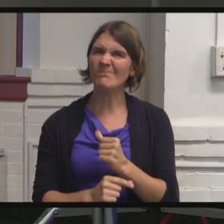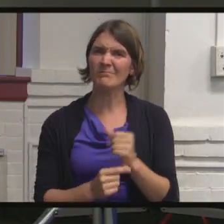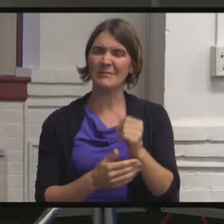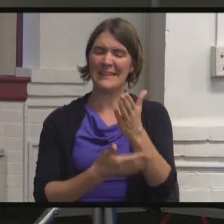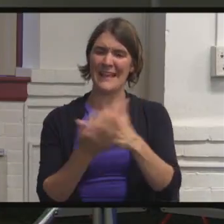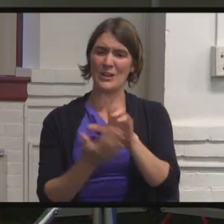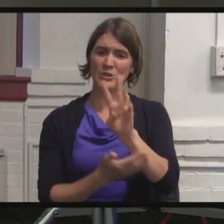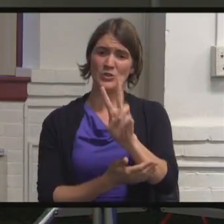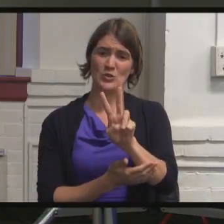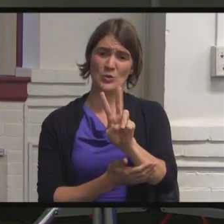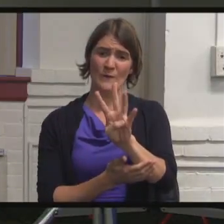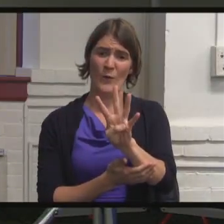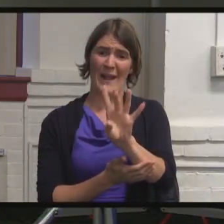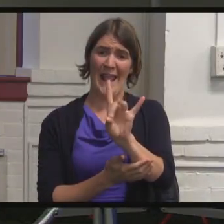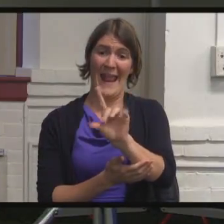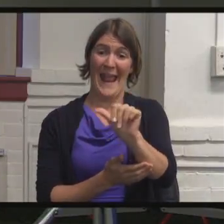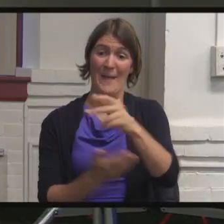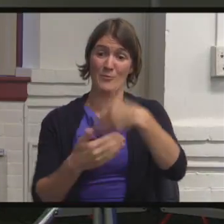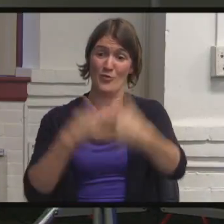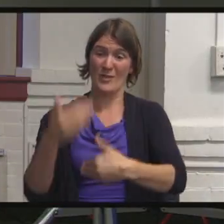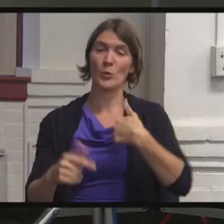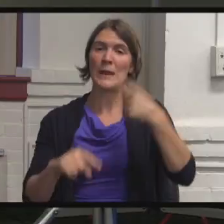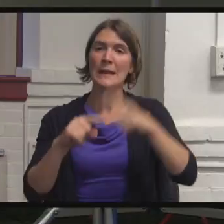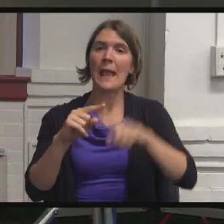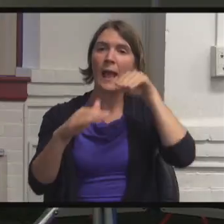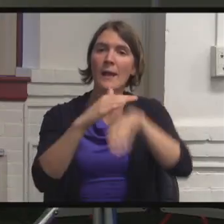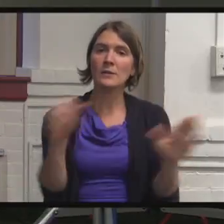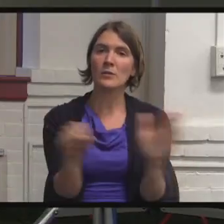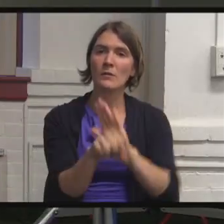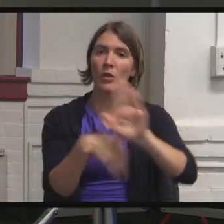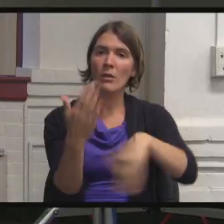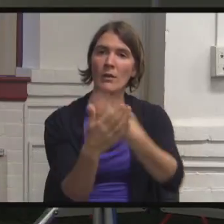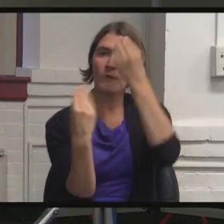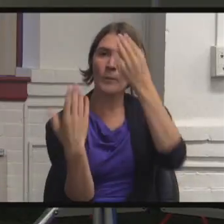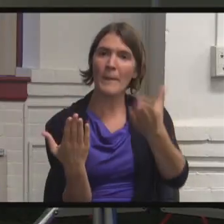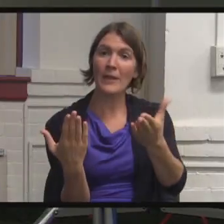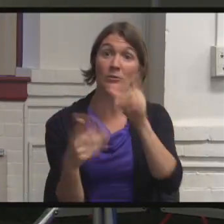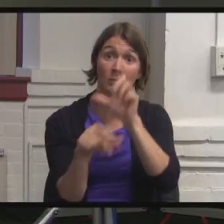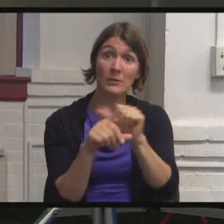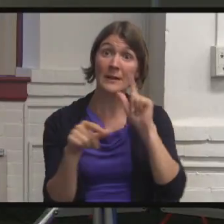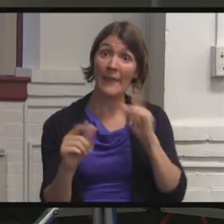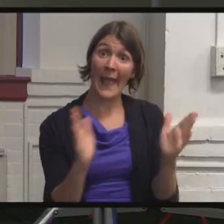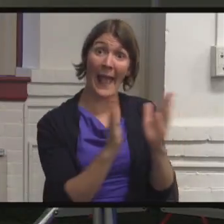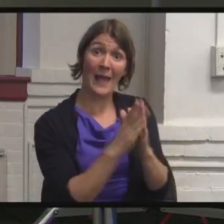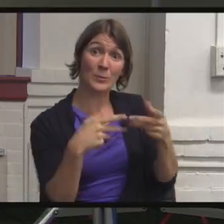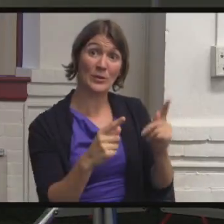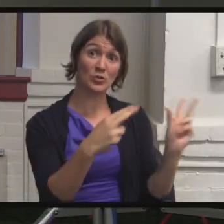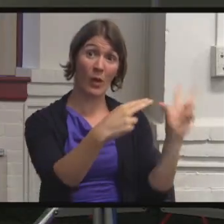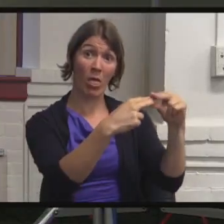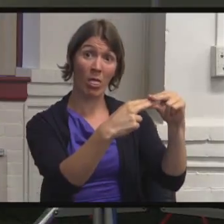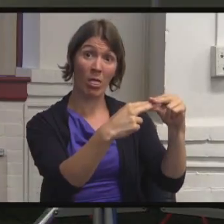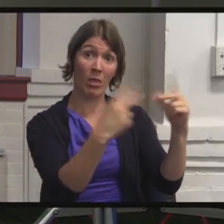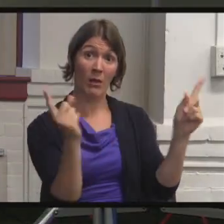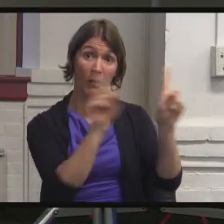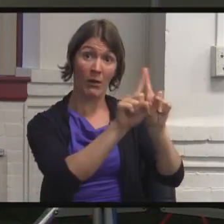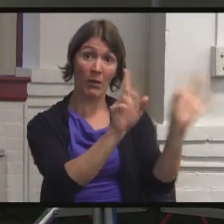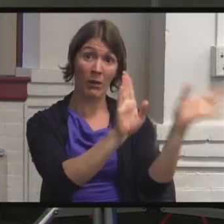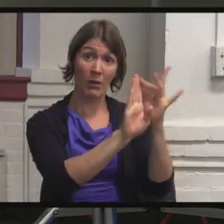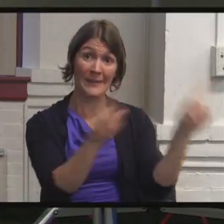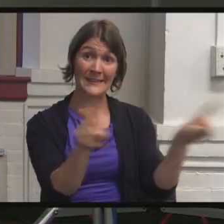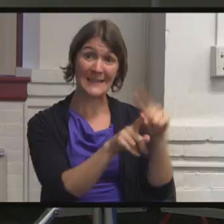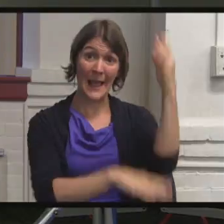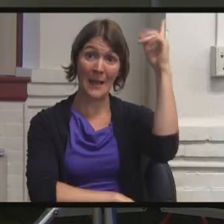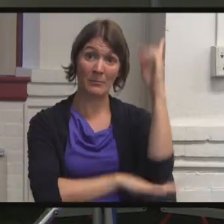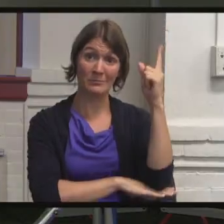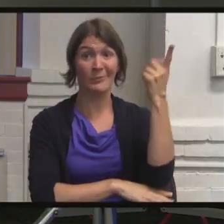Section 2488A process, which doesn't allow us the full information and doesn't give us the ability to A, be in front of the Public Service Board